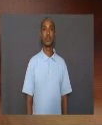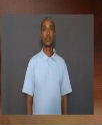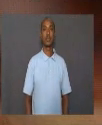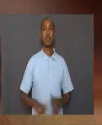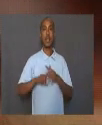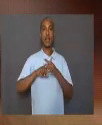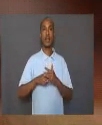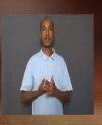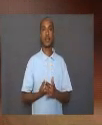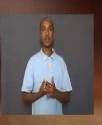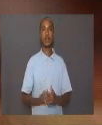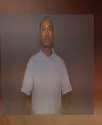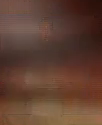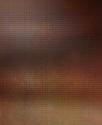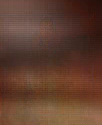Begin.